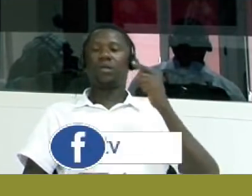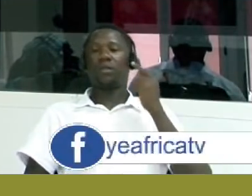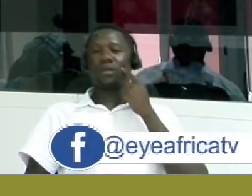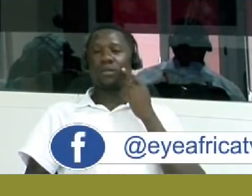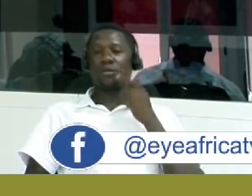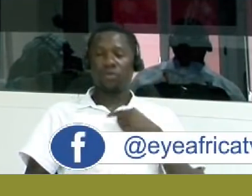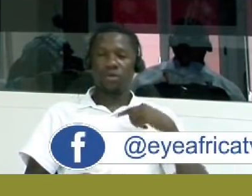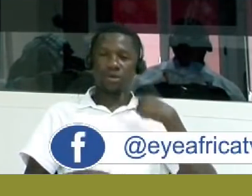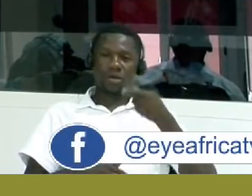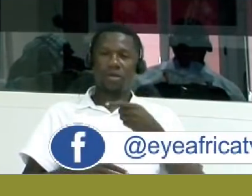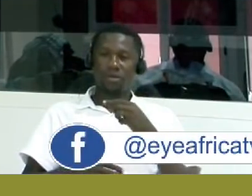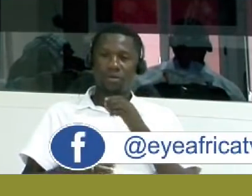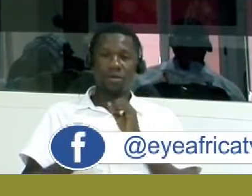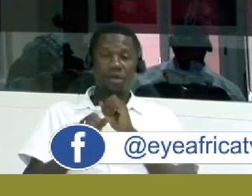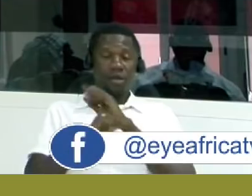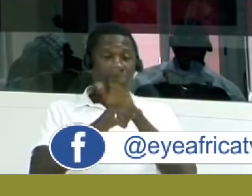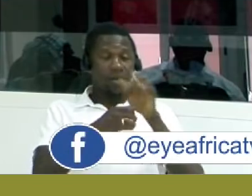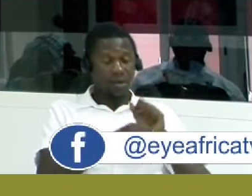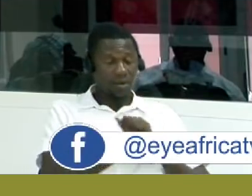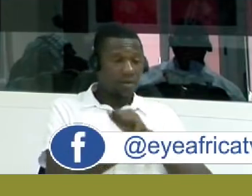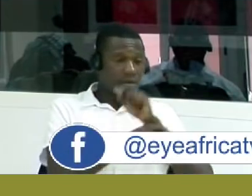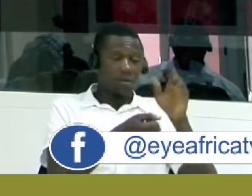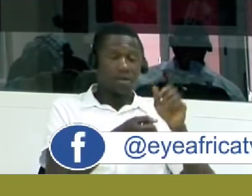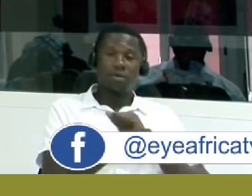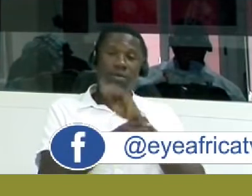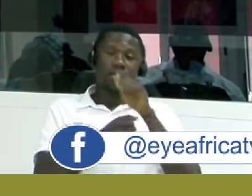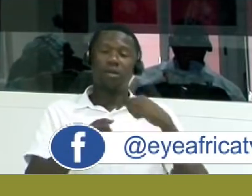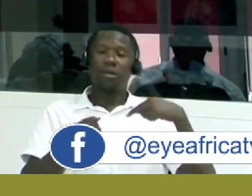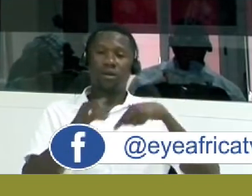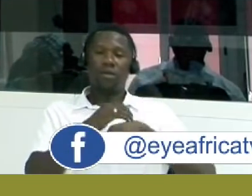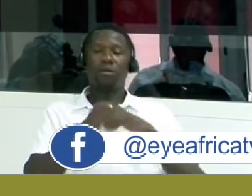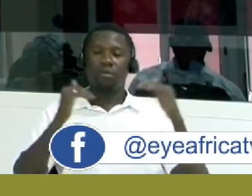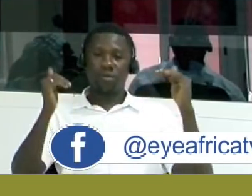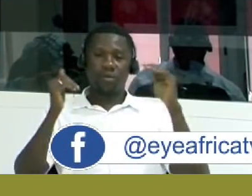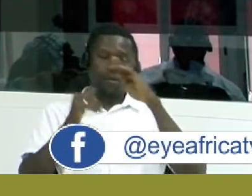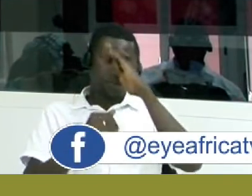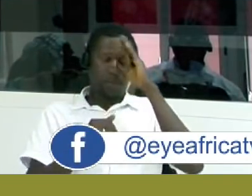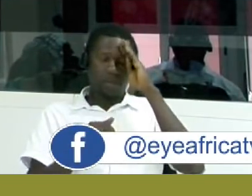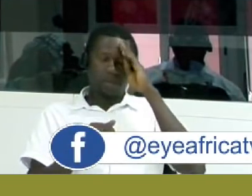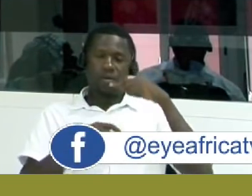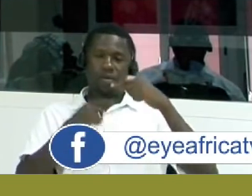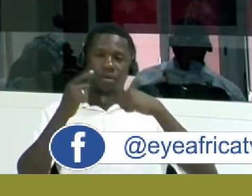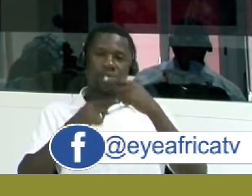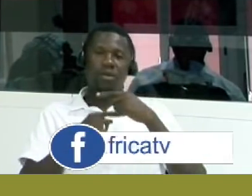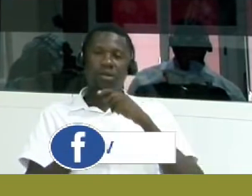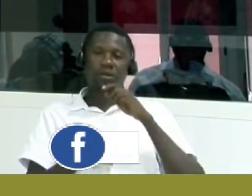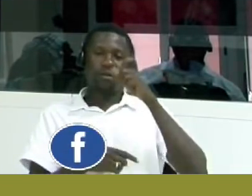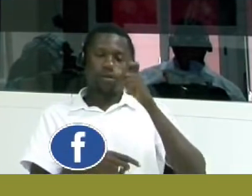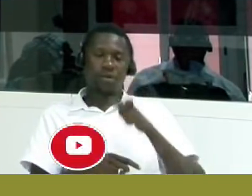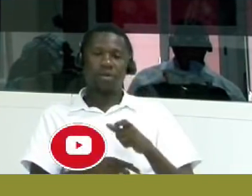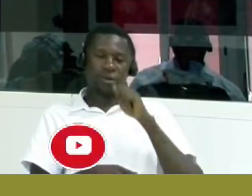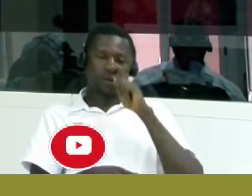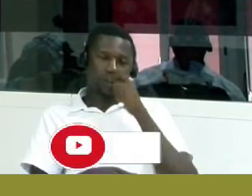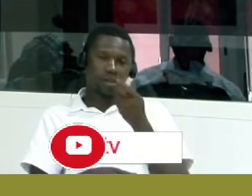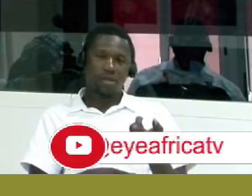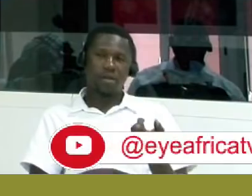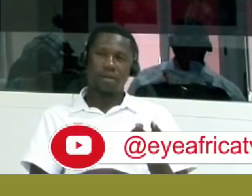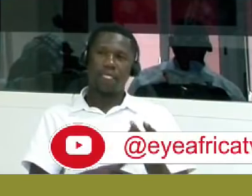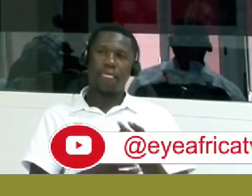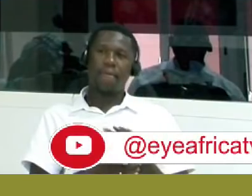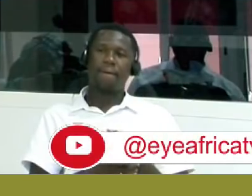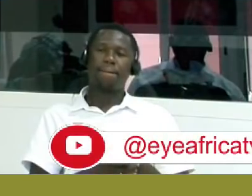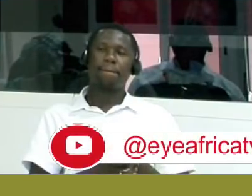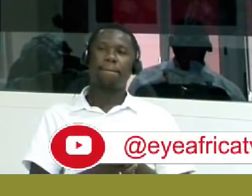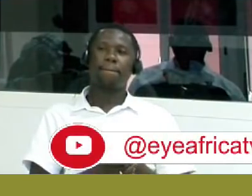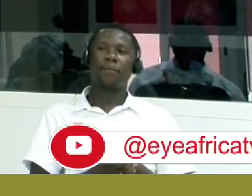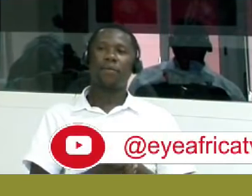will embark on a sensitization seminar in Birkama about this person's death.